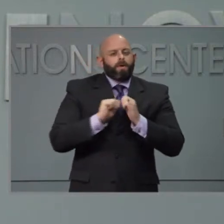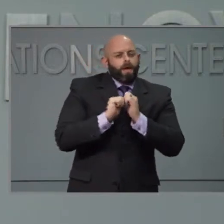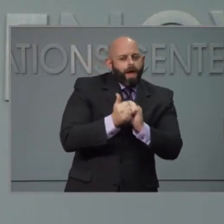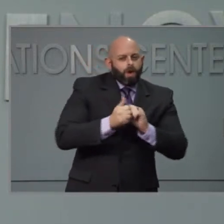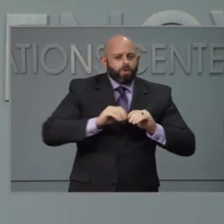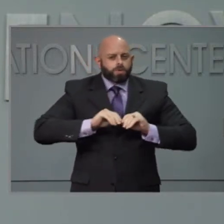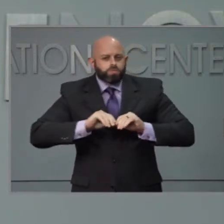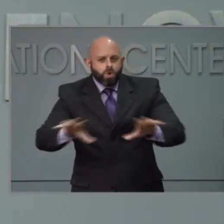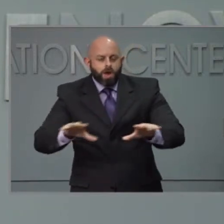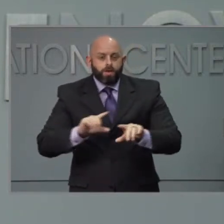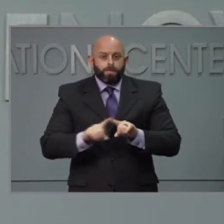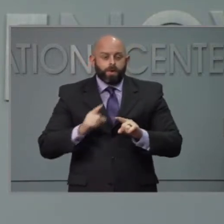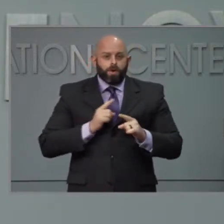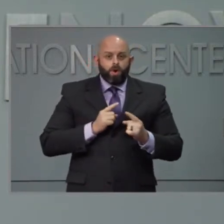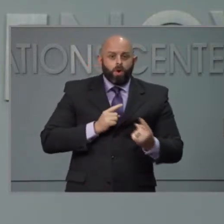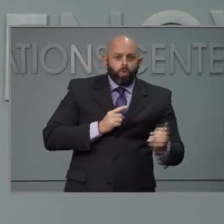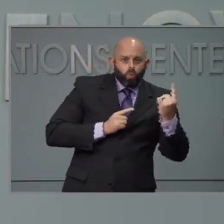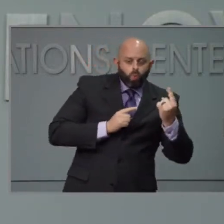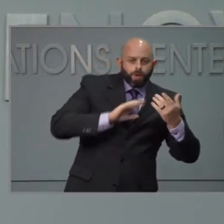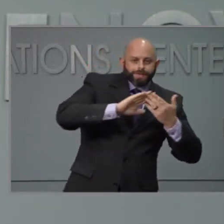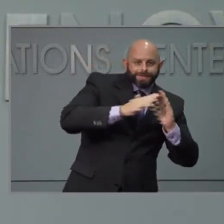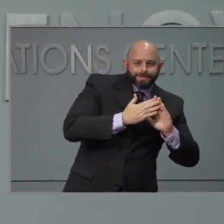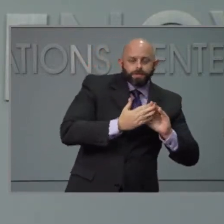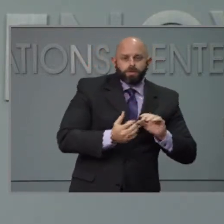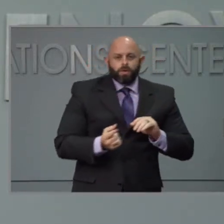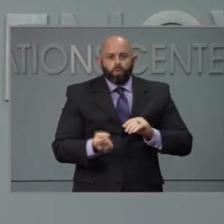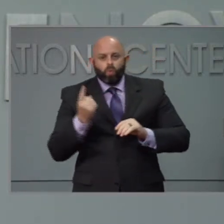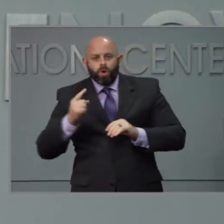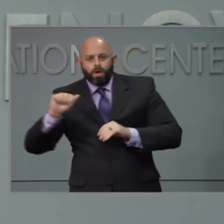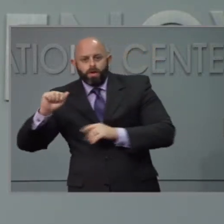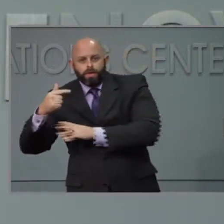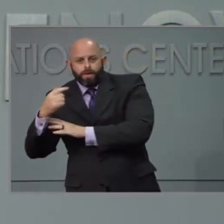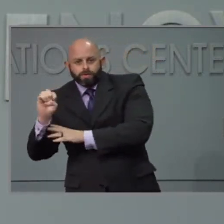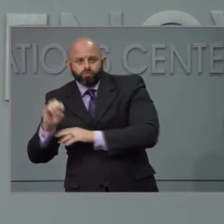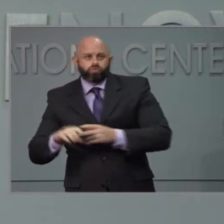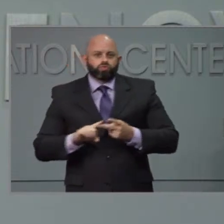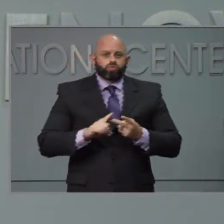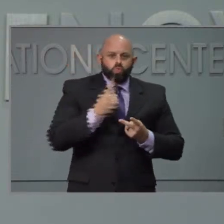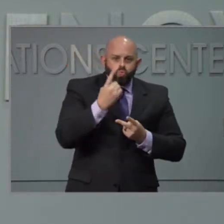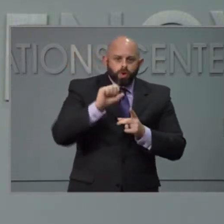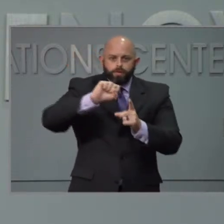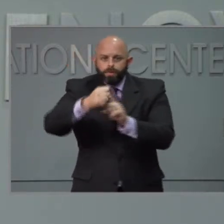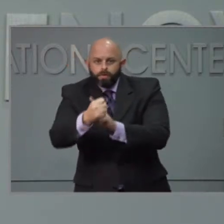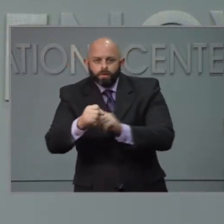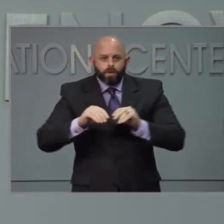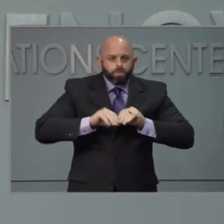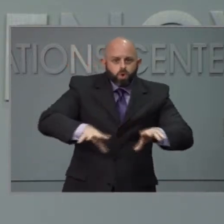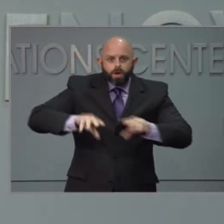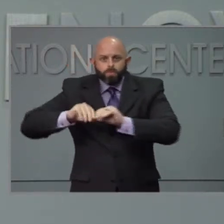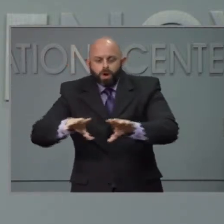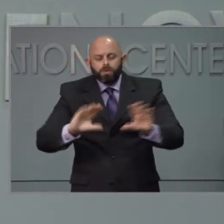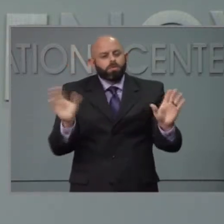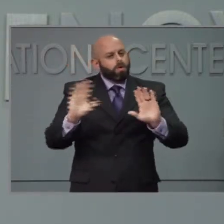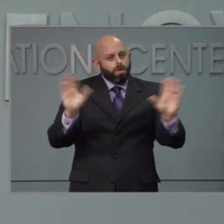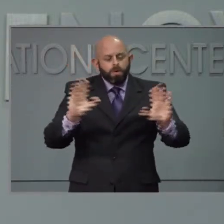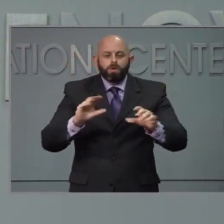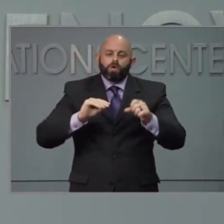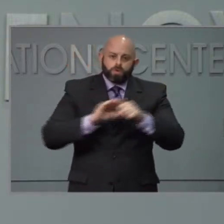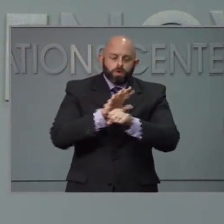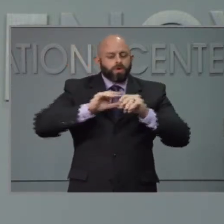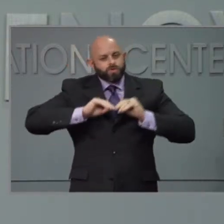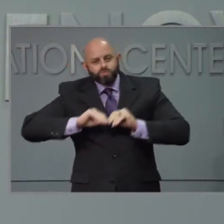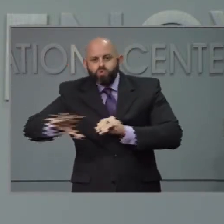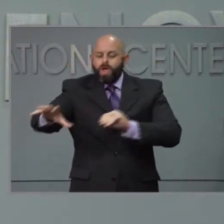necessarily seeing one geography or one age group or one type of setting that's driving this. The virus is everywhere here in